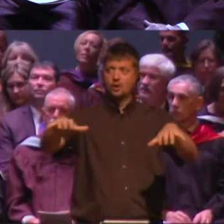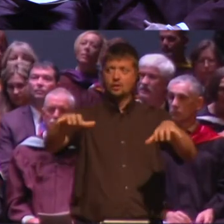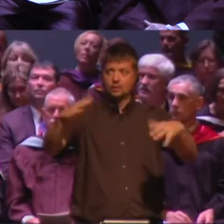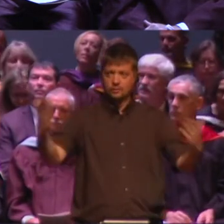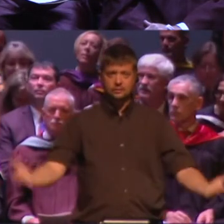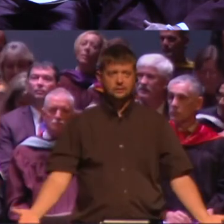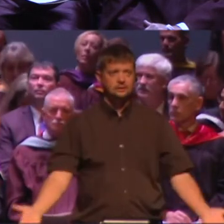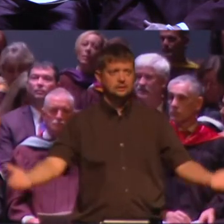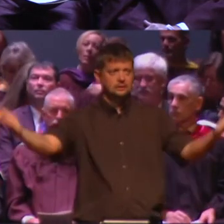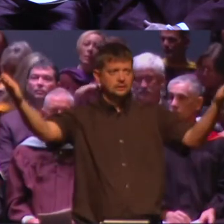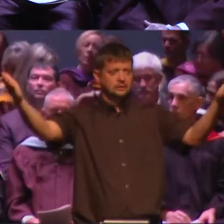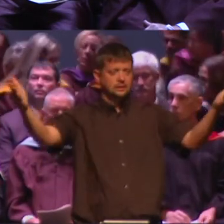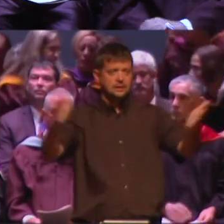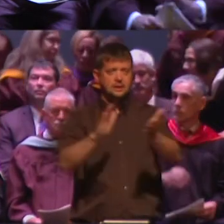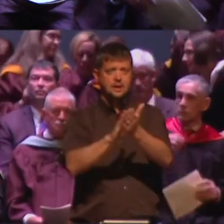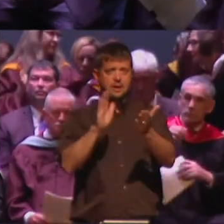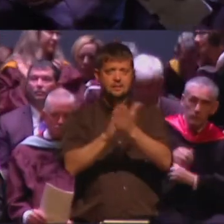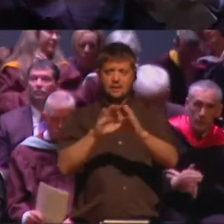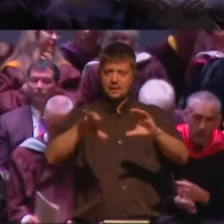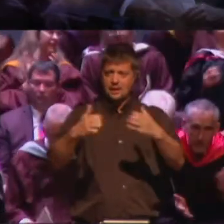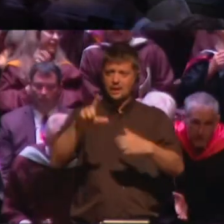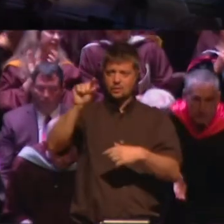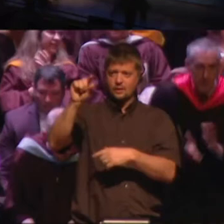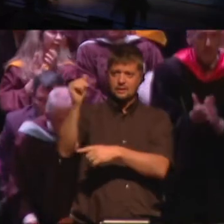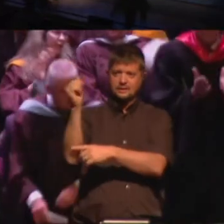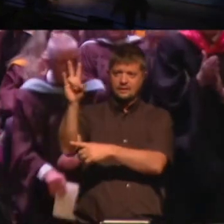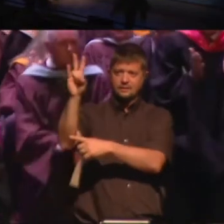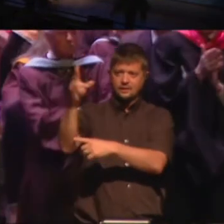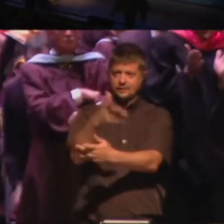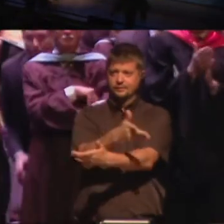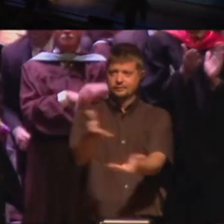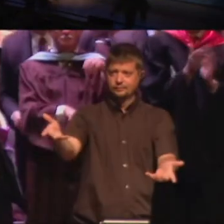join me in applauding the new class of 2017.